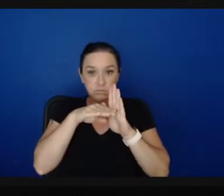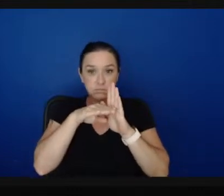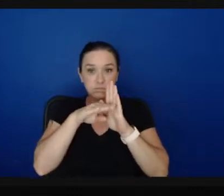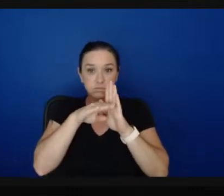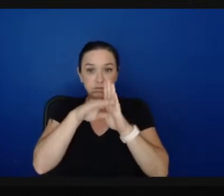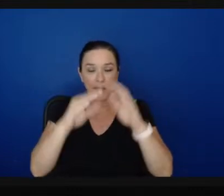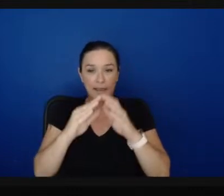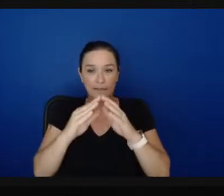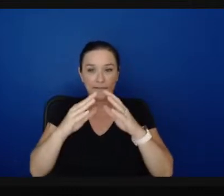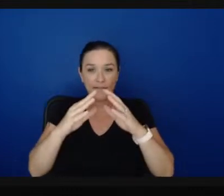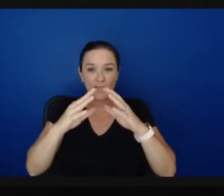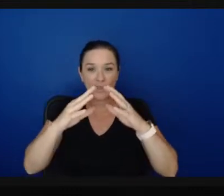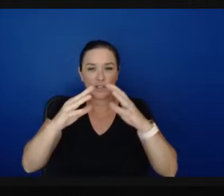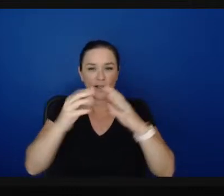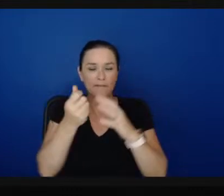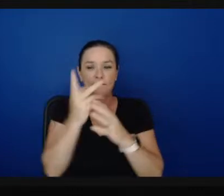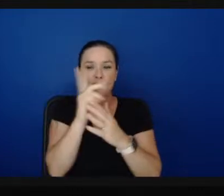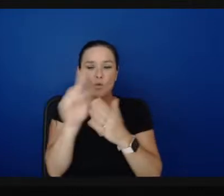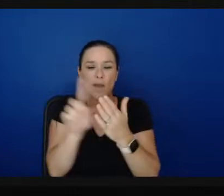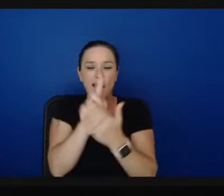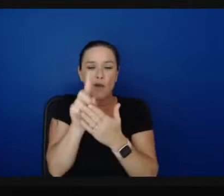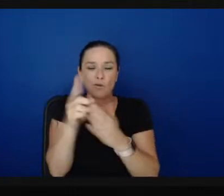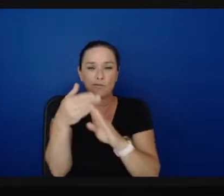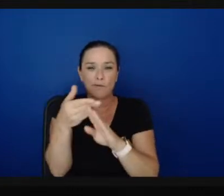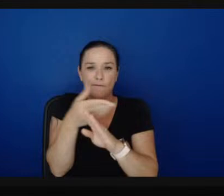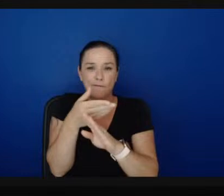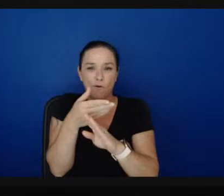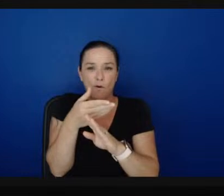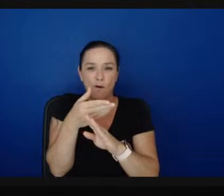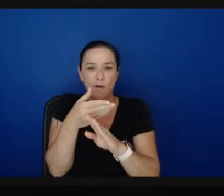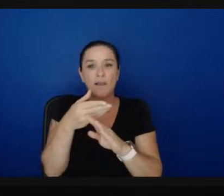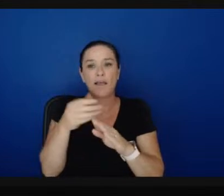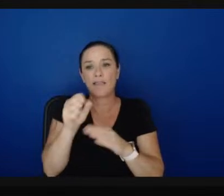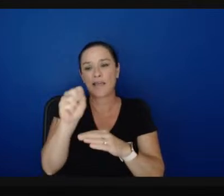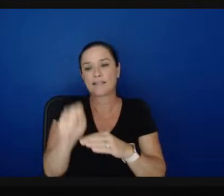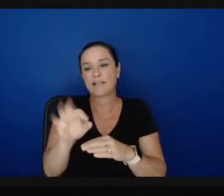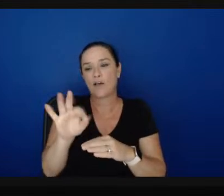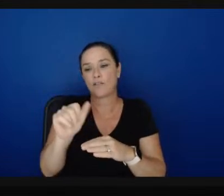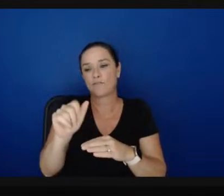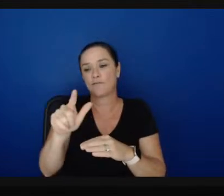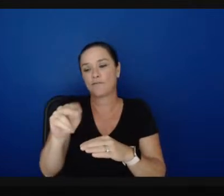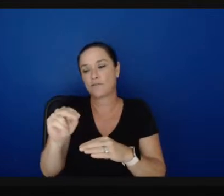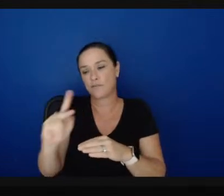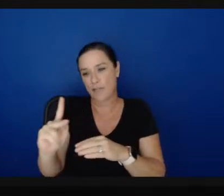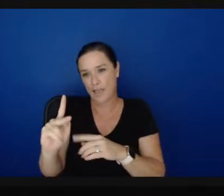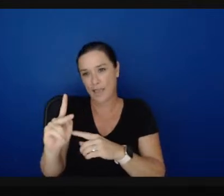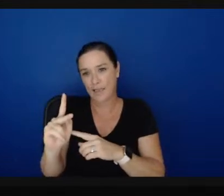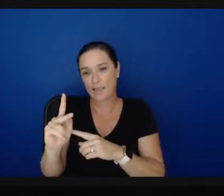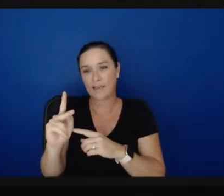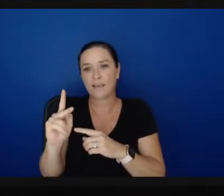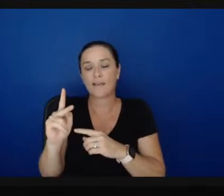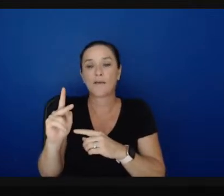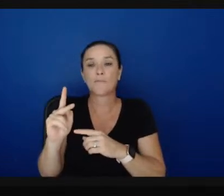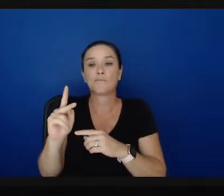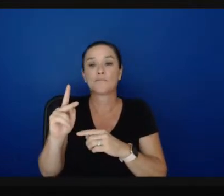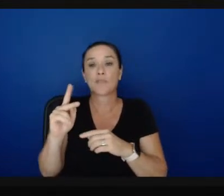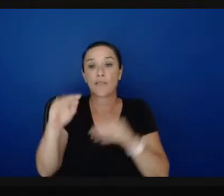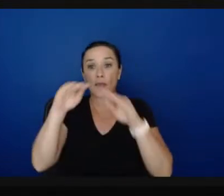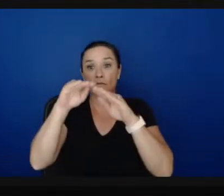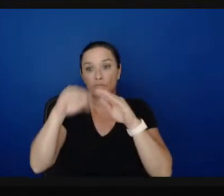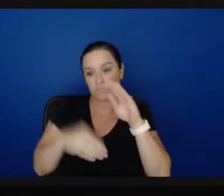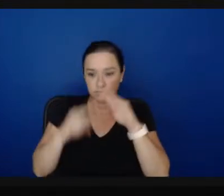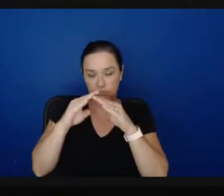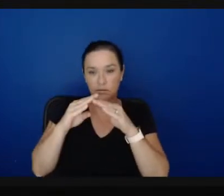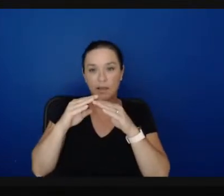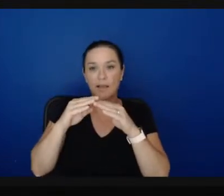hours prior to the South Flank earthquake, which caused a big jolt and a small offset